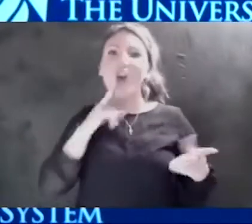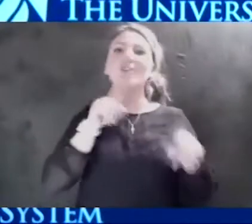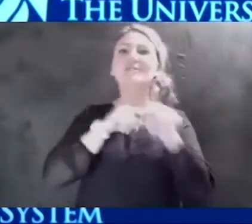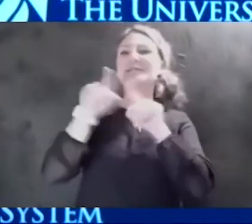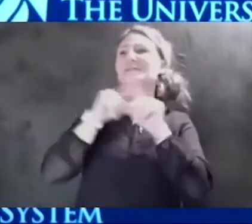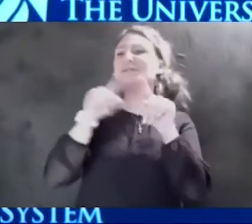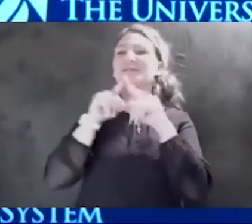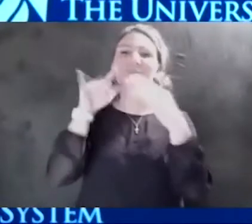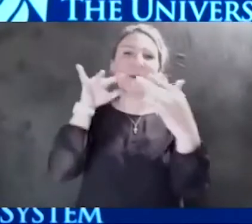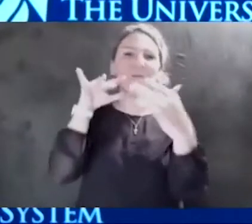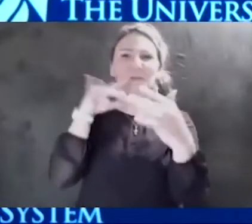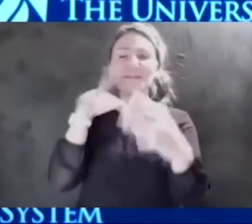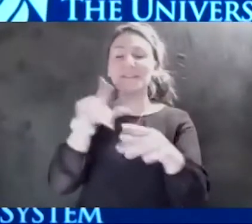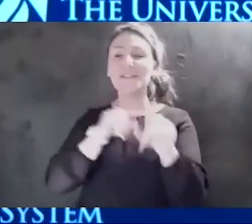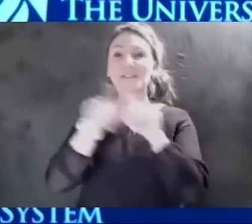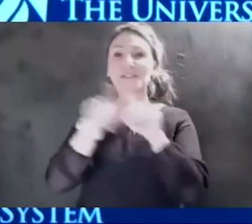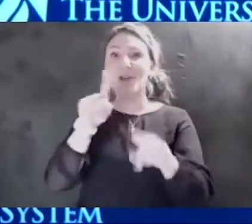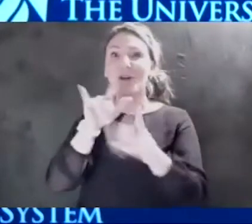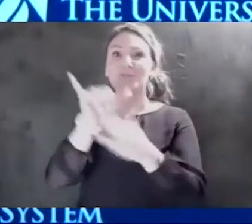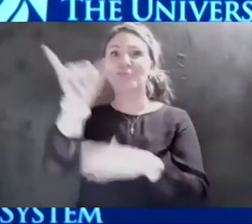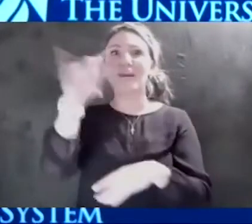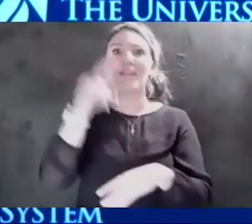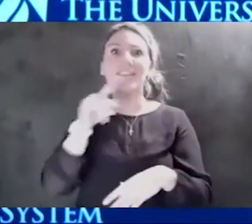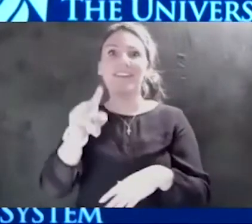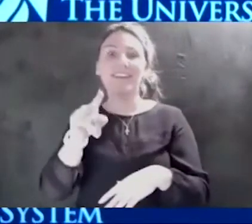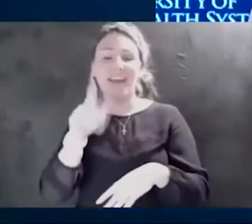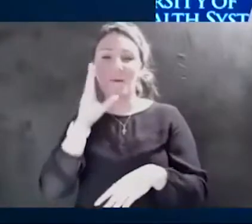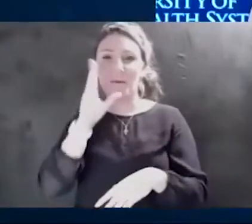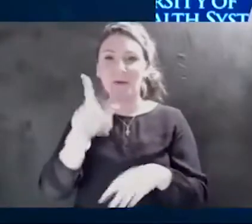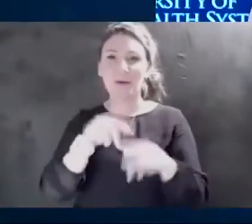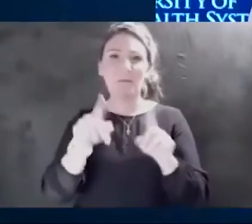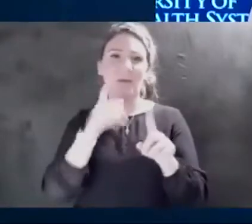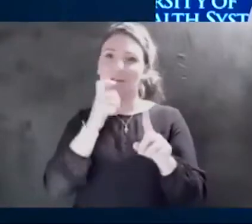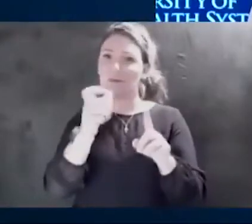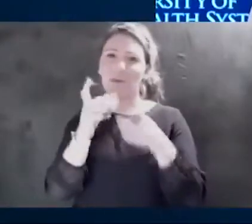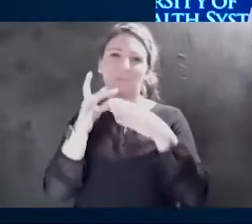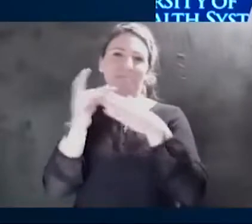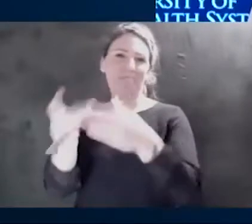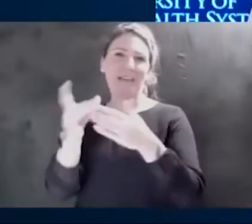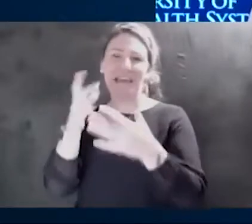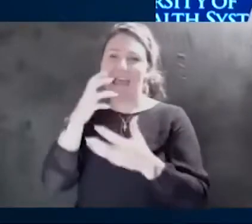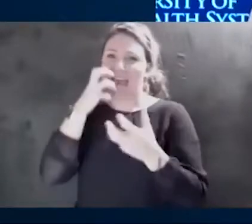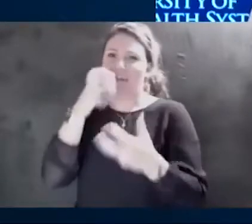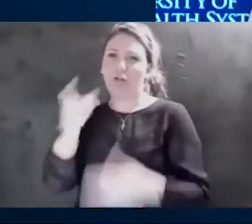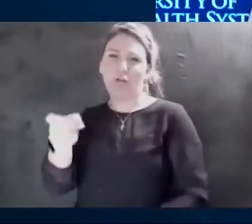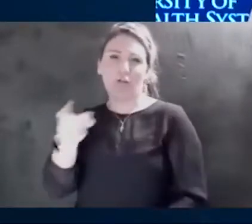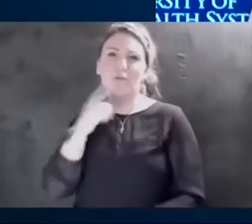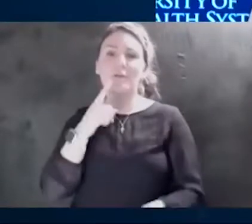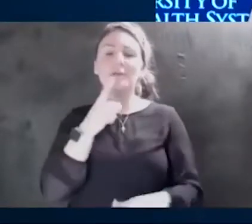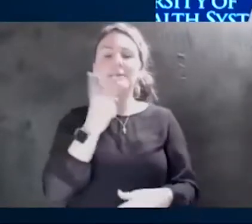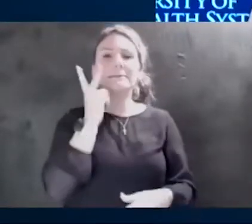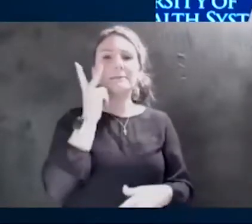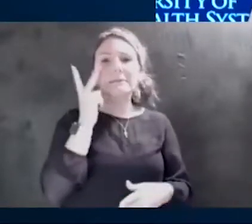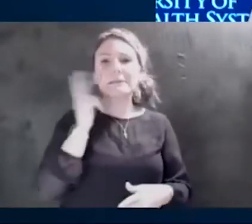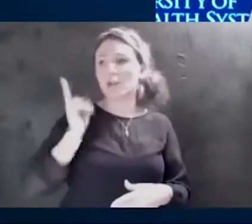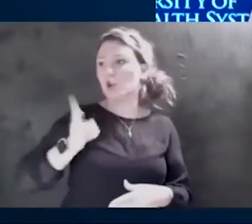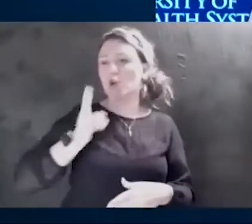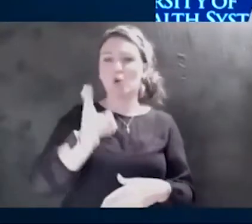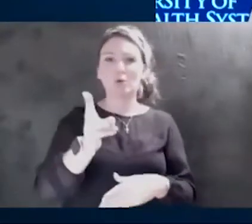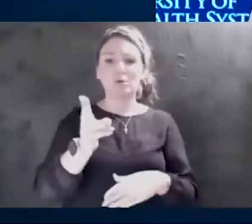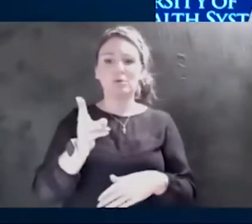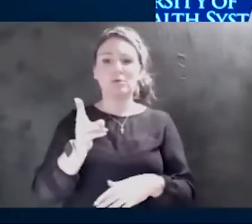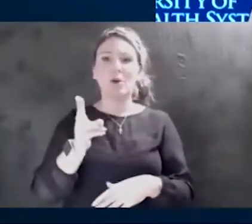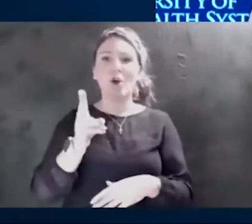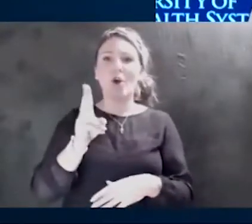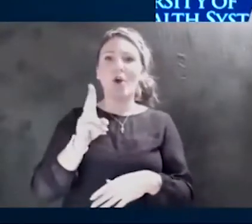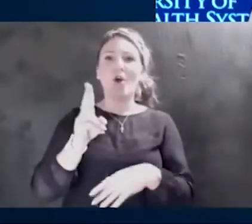Star Trek reference today. I will, but don't let anger lead to hate. And I think we've seen throughout history, coercion really doesn't work. Coercion doesn't work.